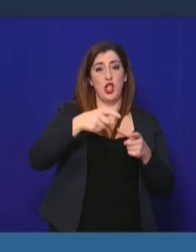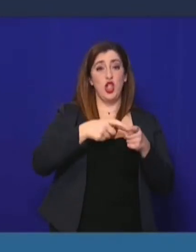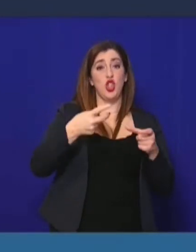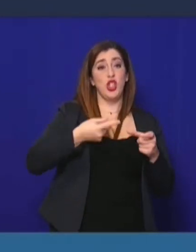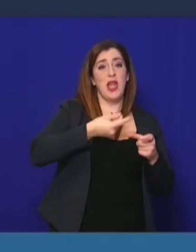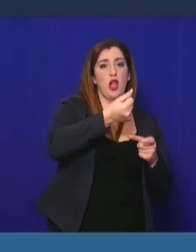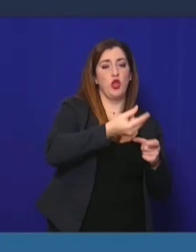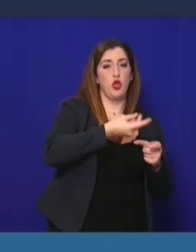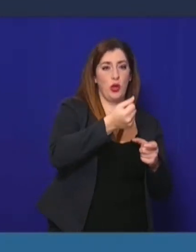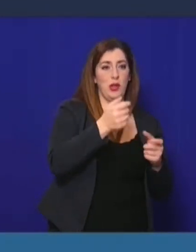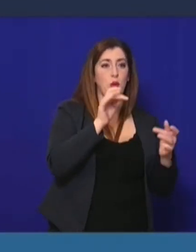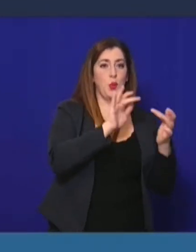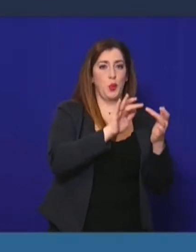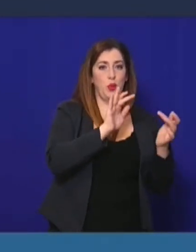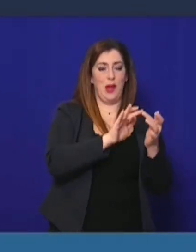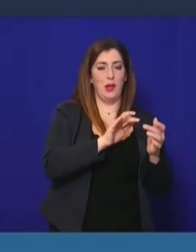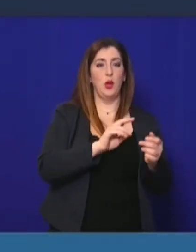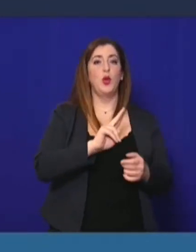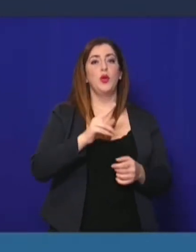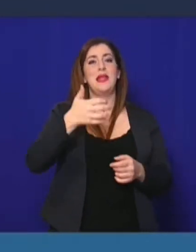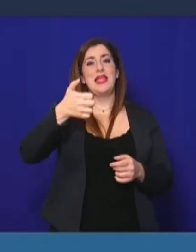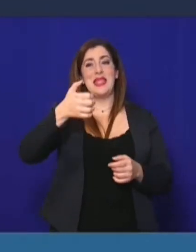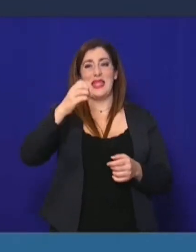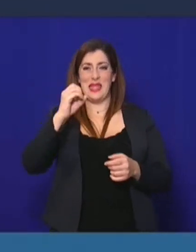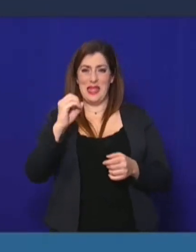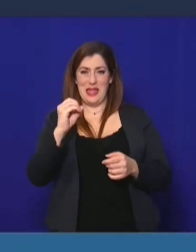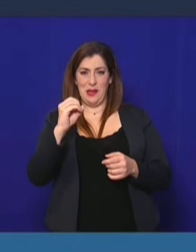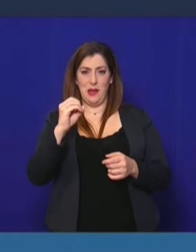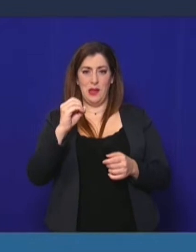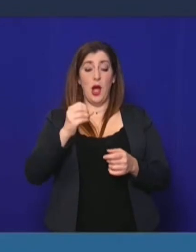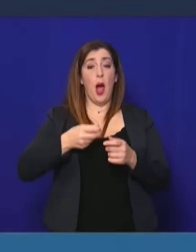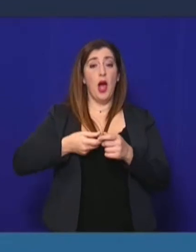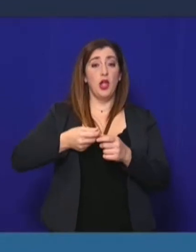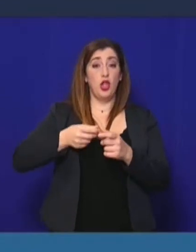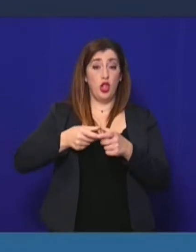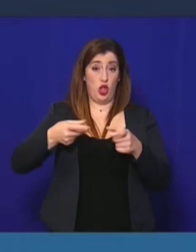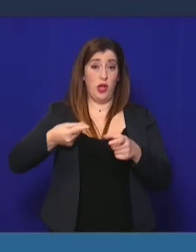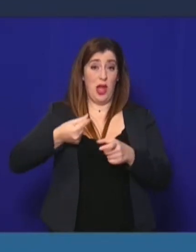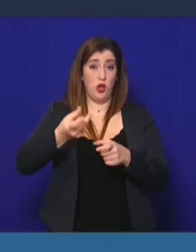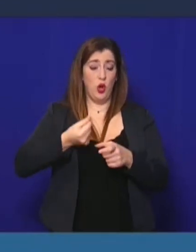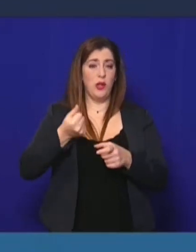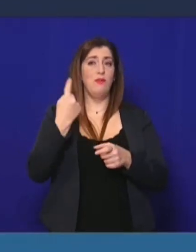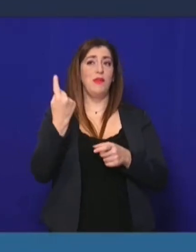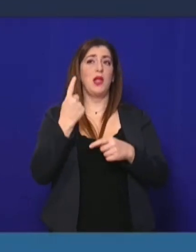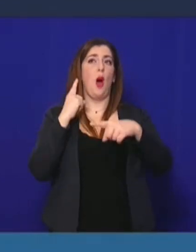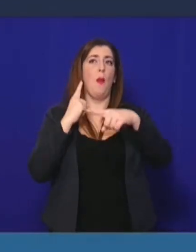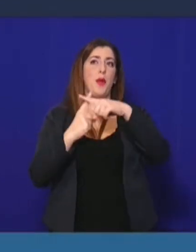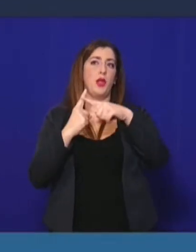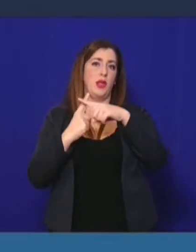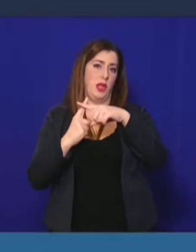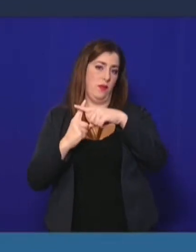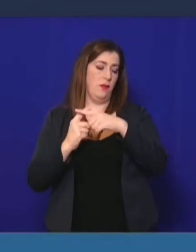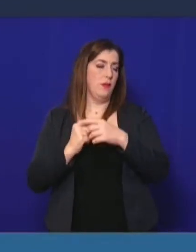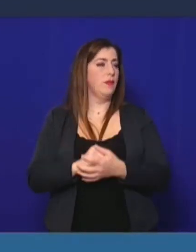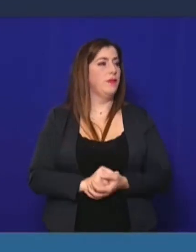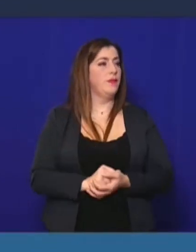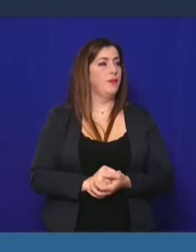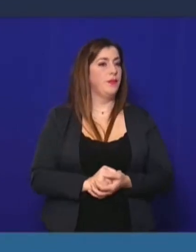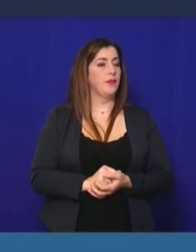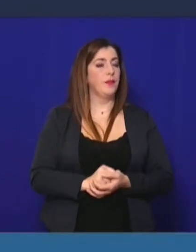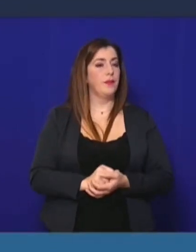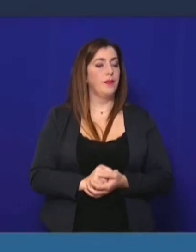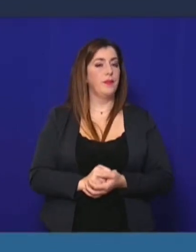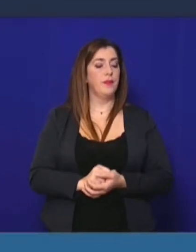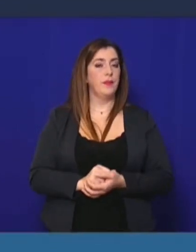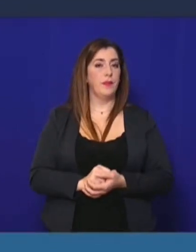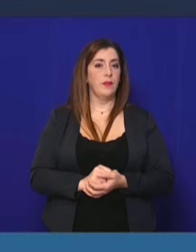kuntatti u 60 ċitazzjonijiet fuq nies oħrajn li kienu pożittivi. Jekk inħarsu lejn ukoll mitigation measures